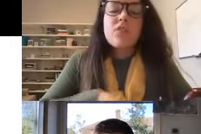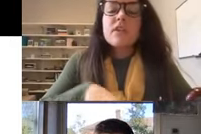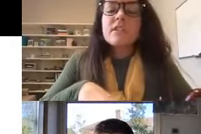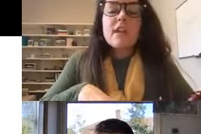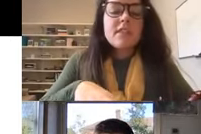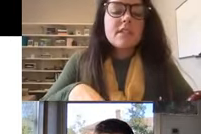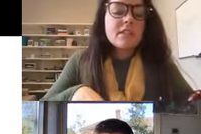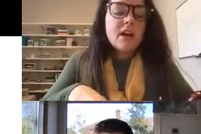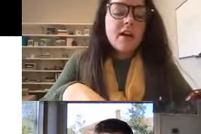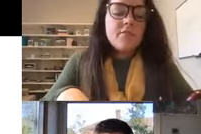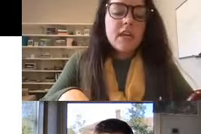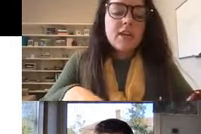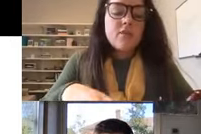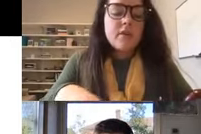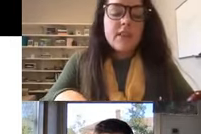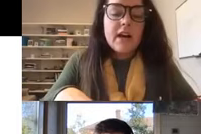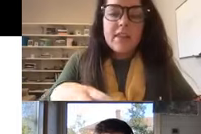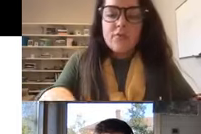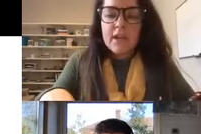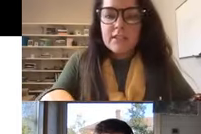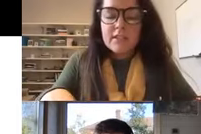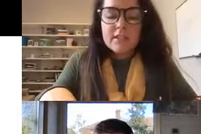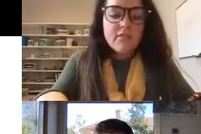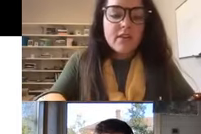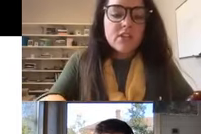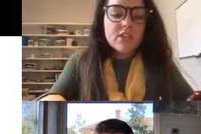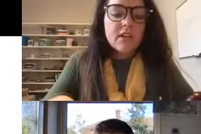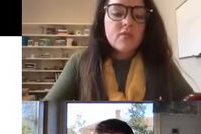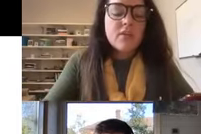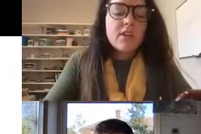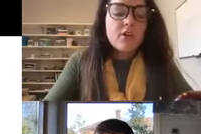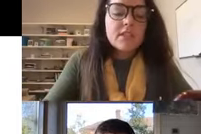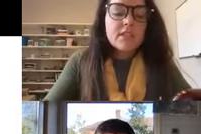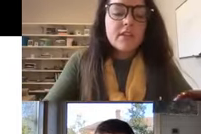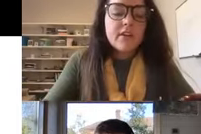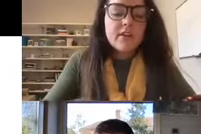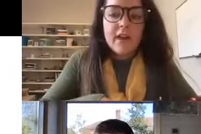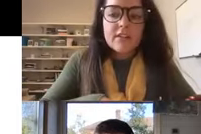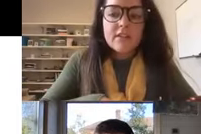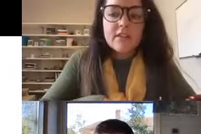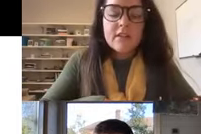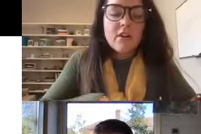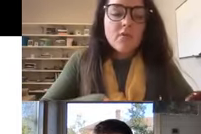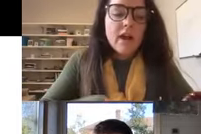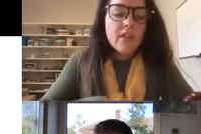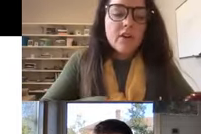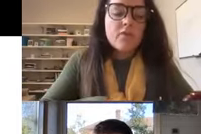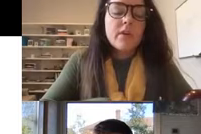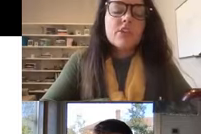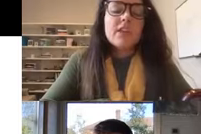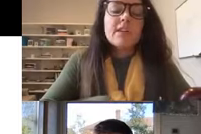Of course, this does not mean or imply that race is a fiction with no material effects.